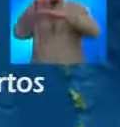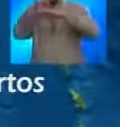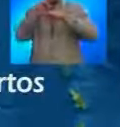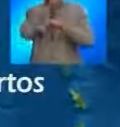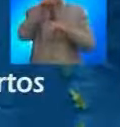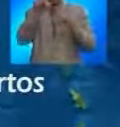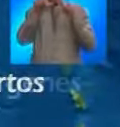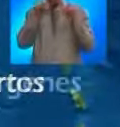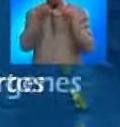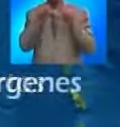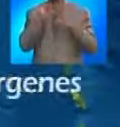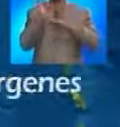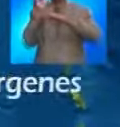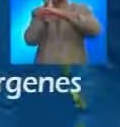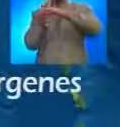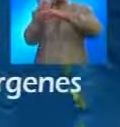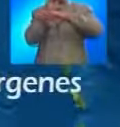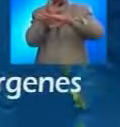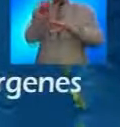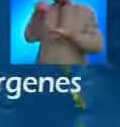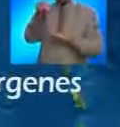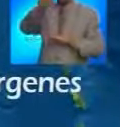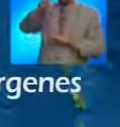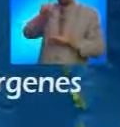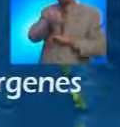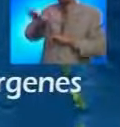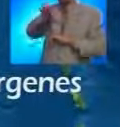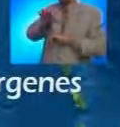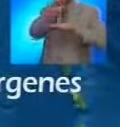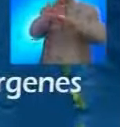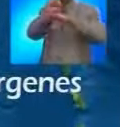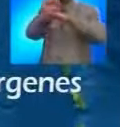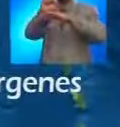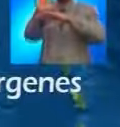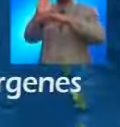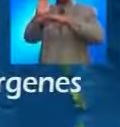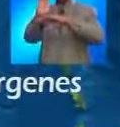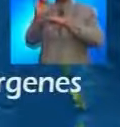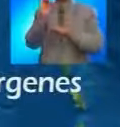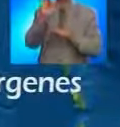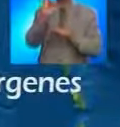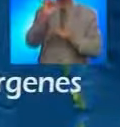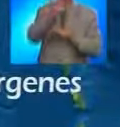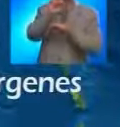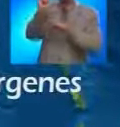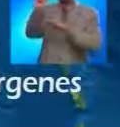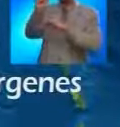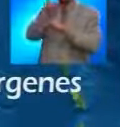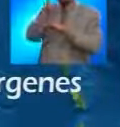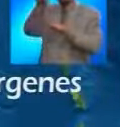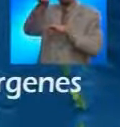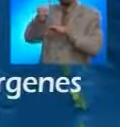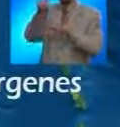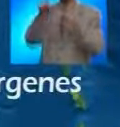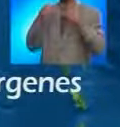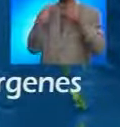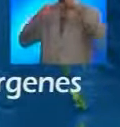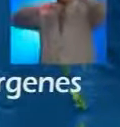Rico. In the Virgin Islands depression between St. Croix and St. Thomas, there's a series of faults.